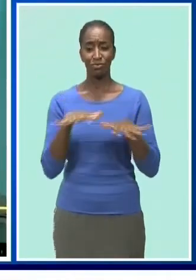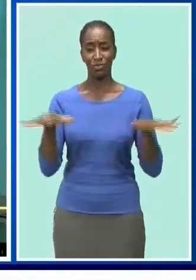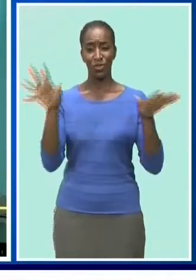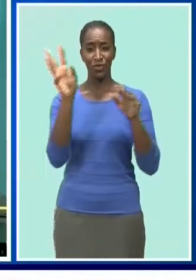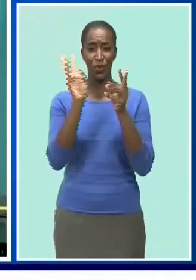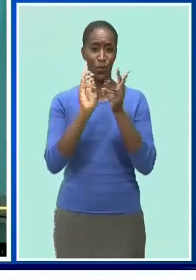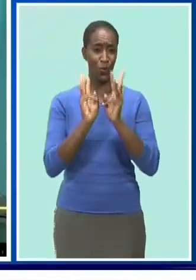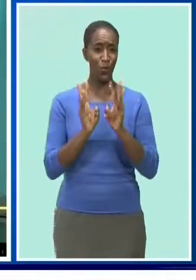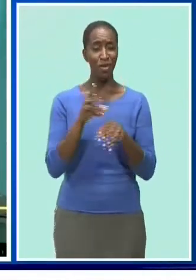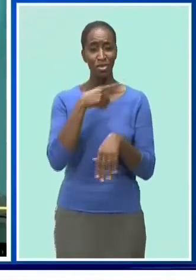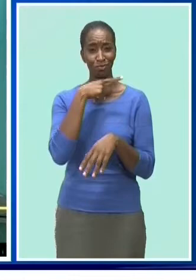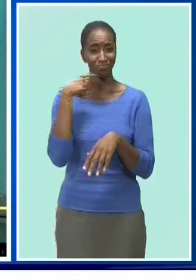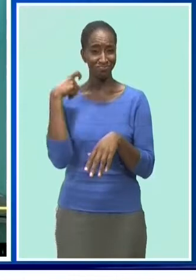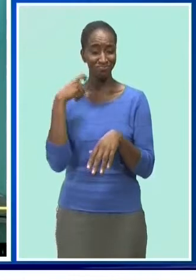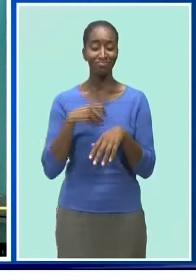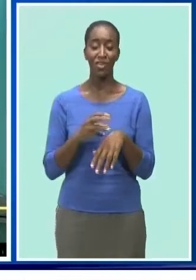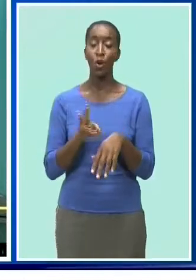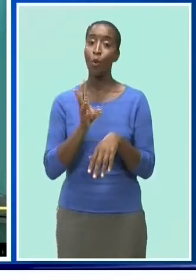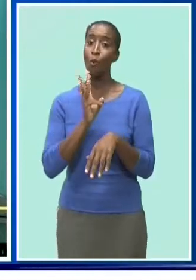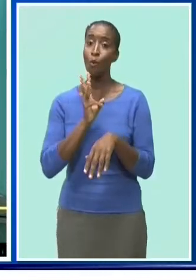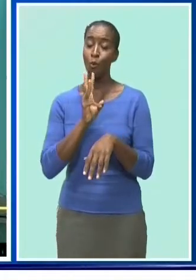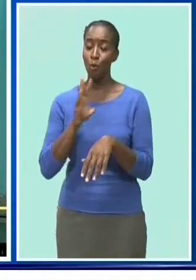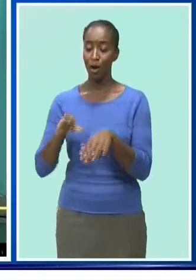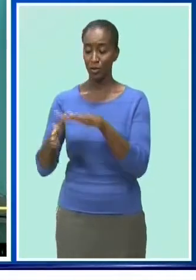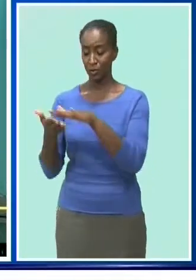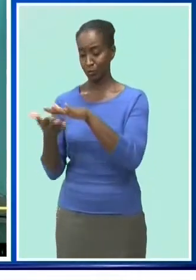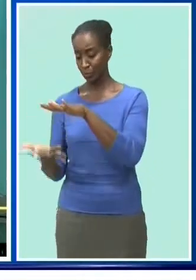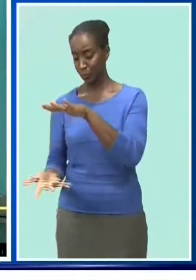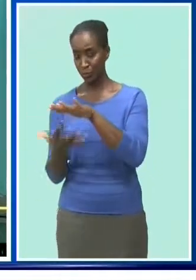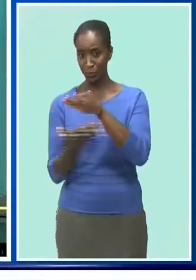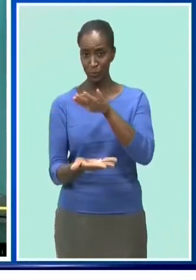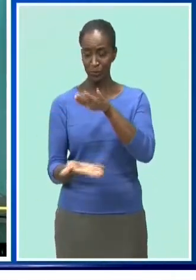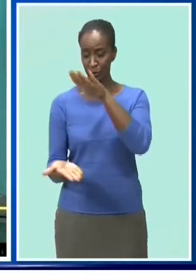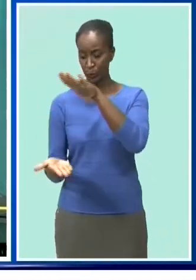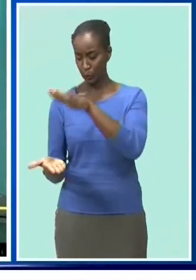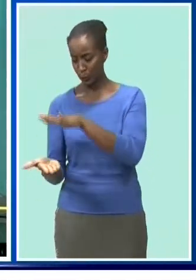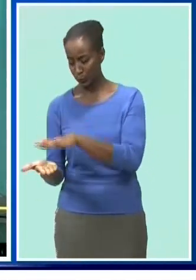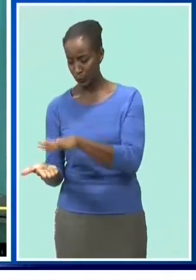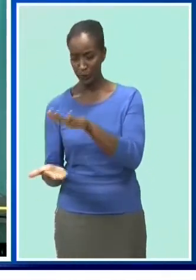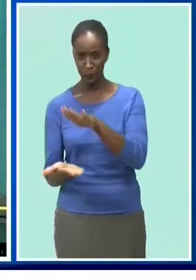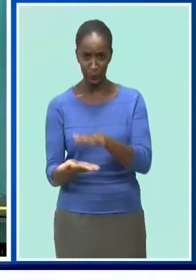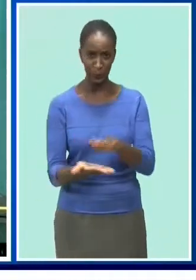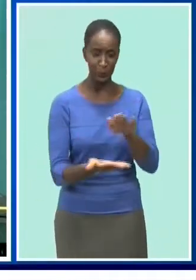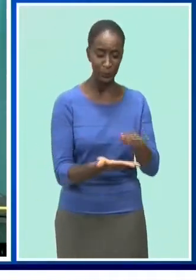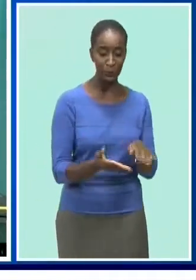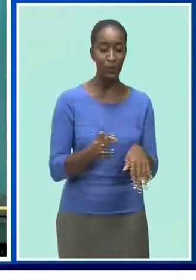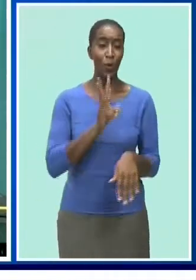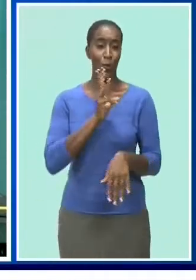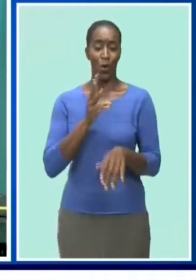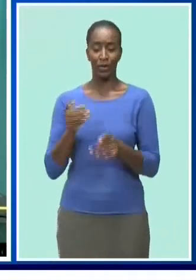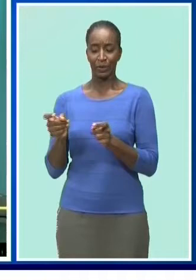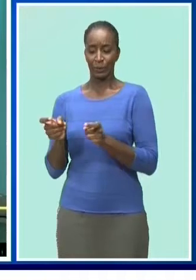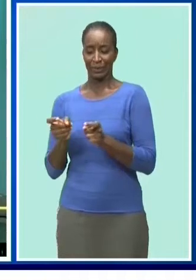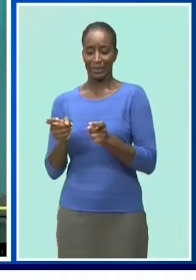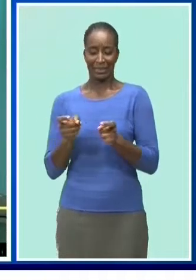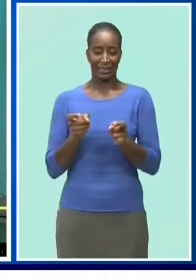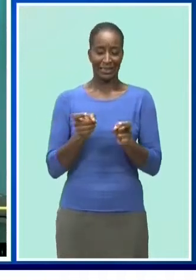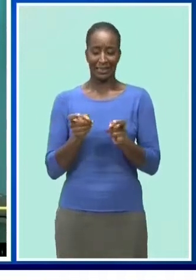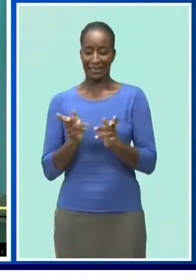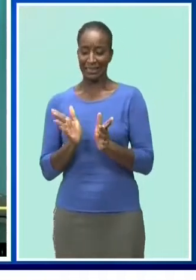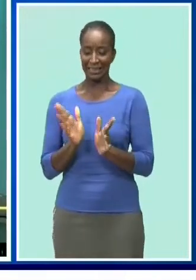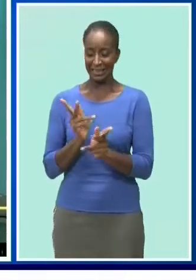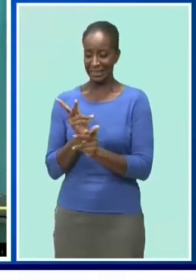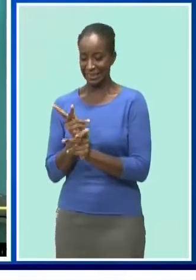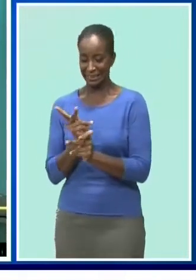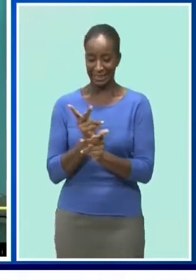last while have still been low, and we've been managing what we call the water balance in that respect very, very carefully. As a matter of